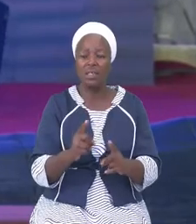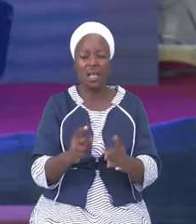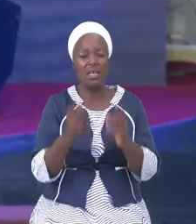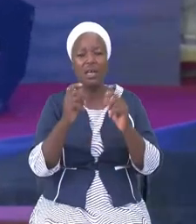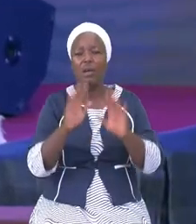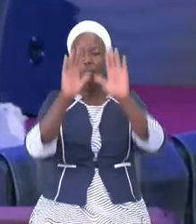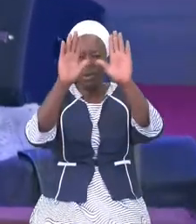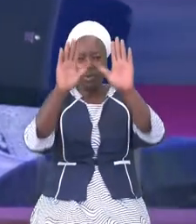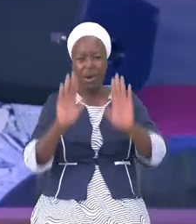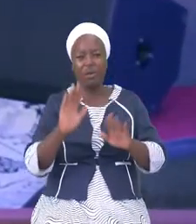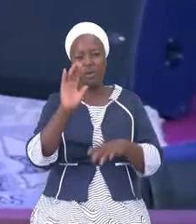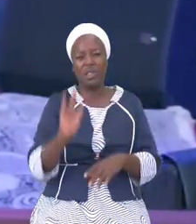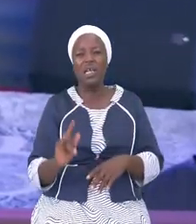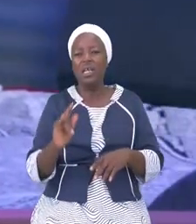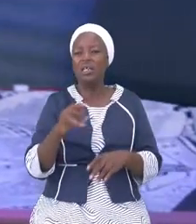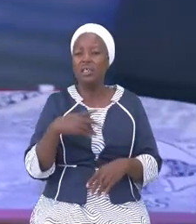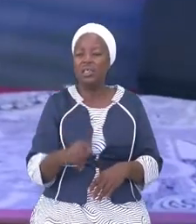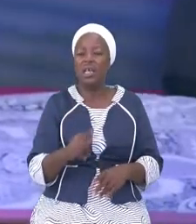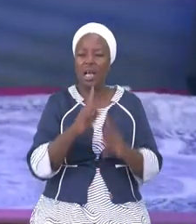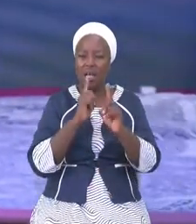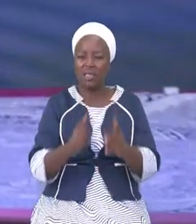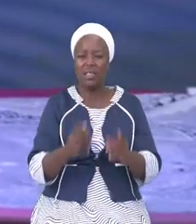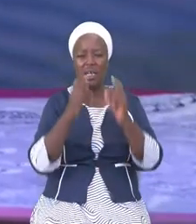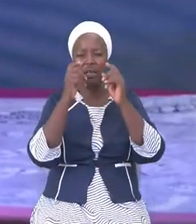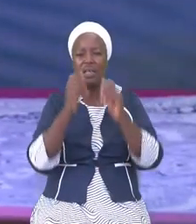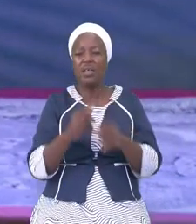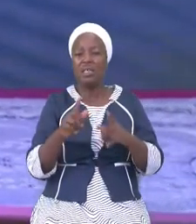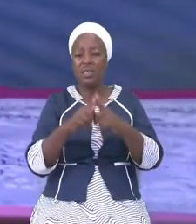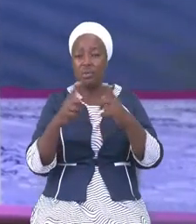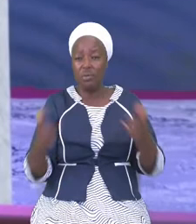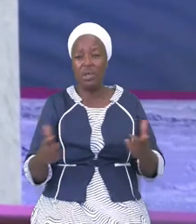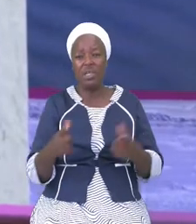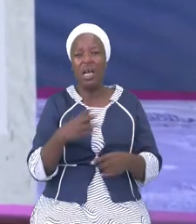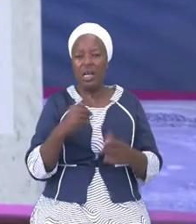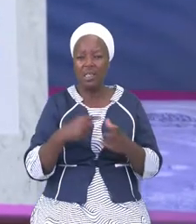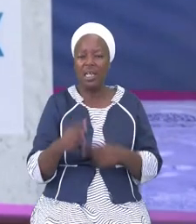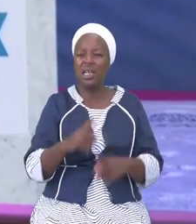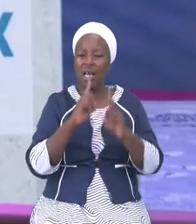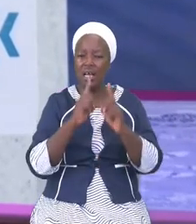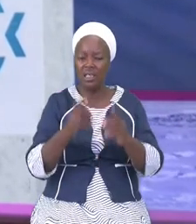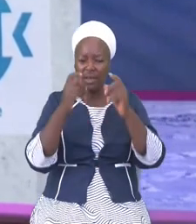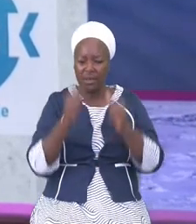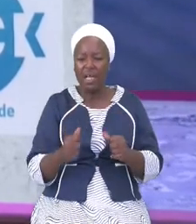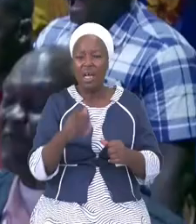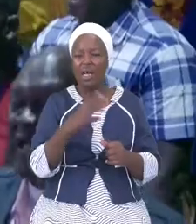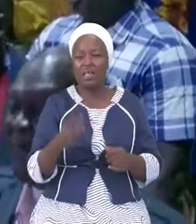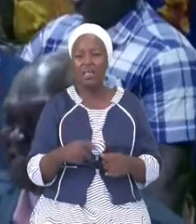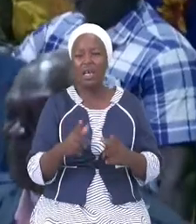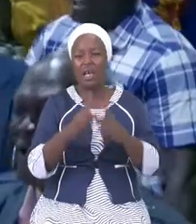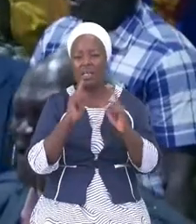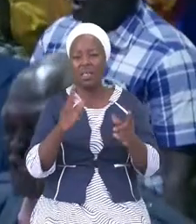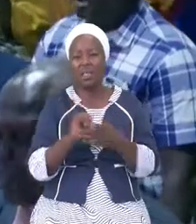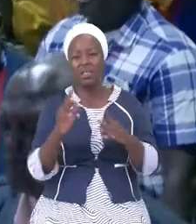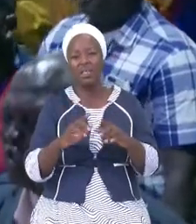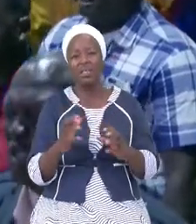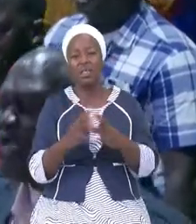miraculous, the answer marvelous, and the answer that is manifold of the mercy of